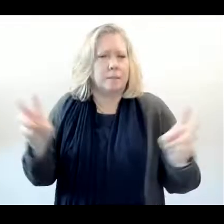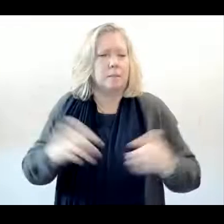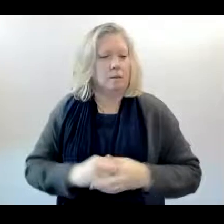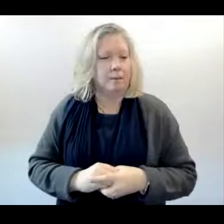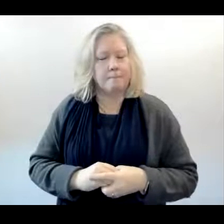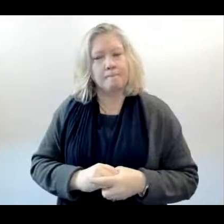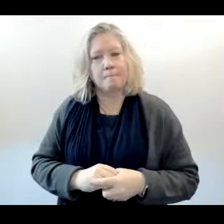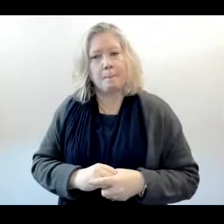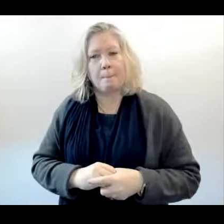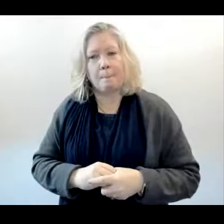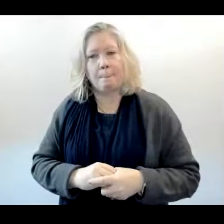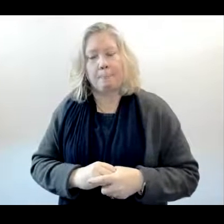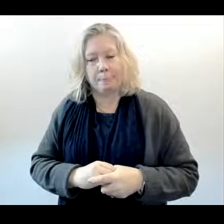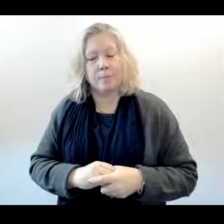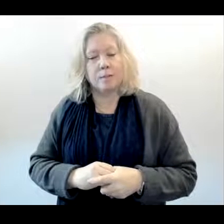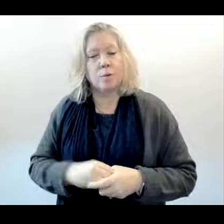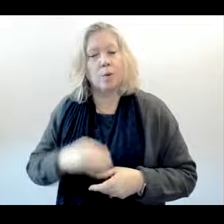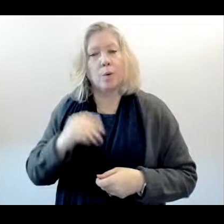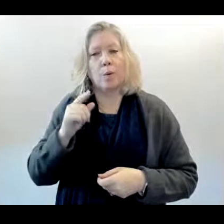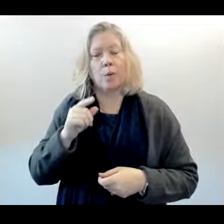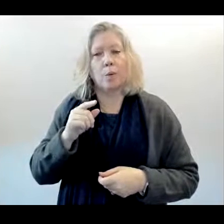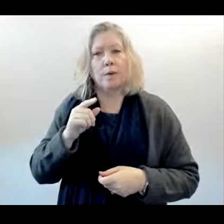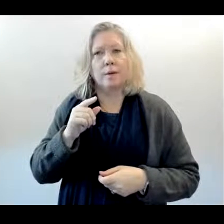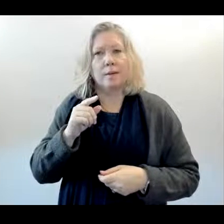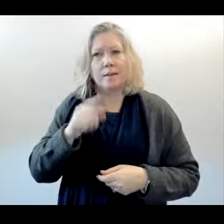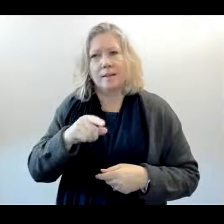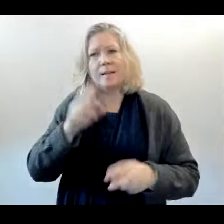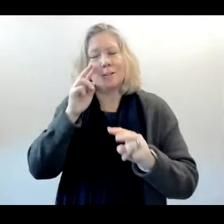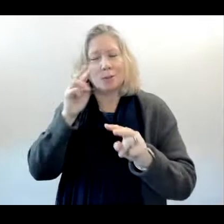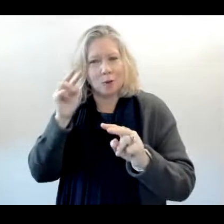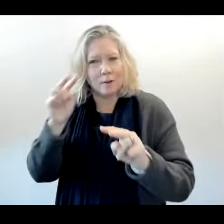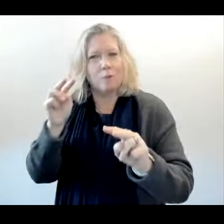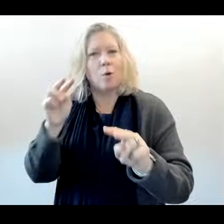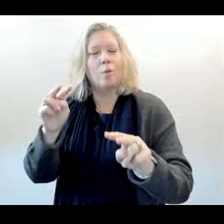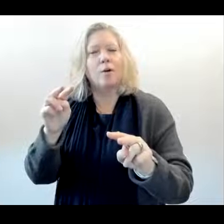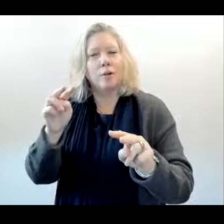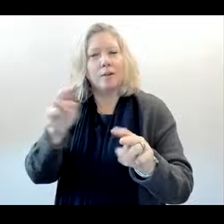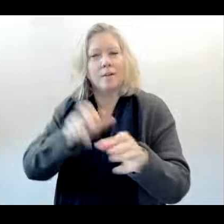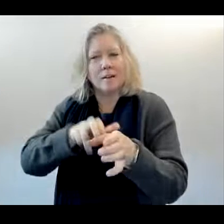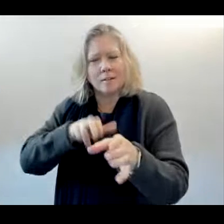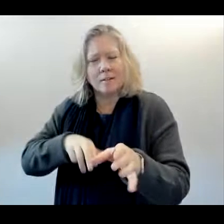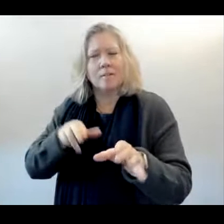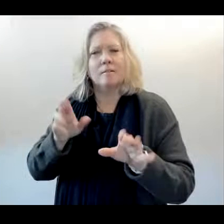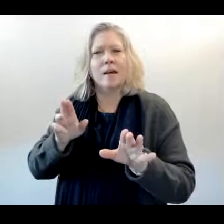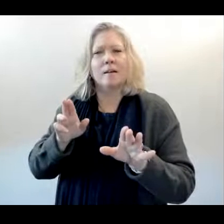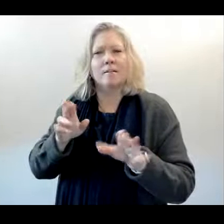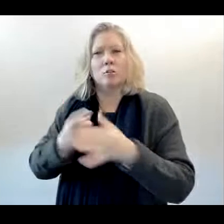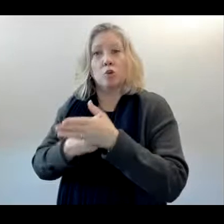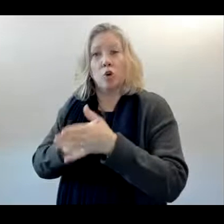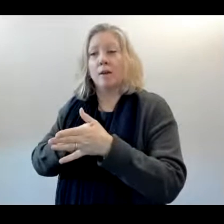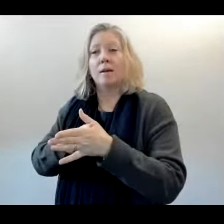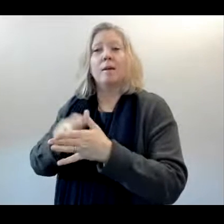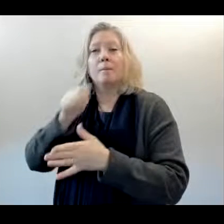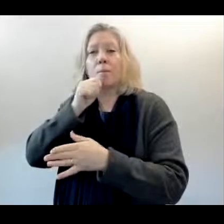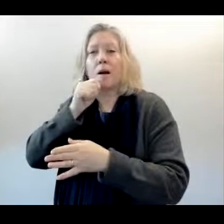As he's said in the release, and we've talked about, he's looking forward to moving back into the private sector. And we wish him nothing